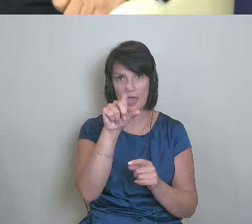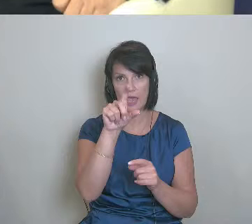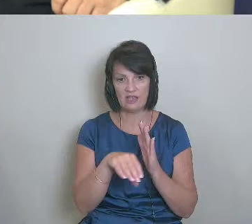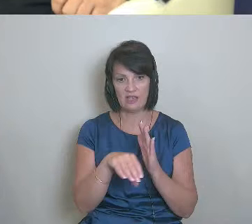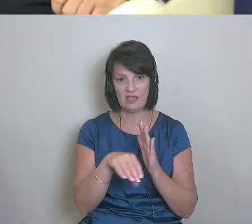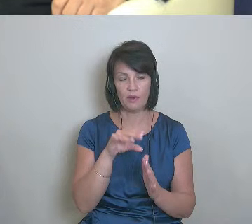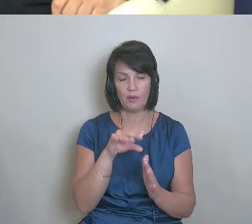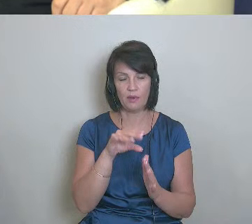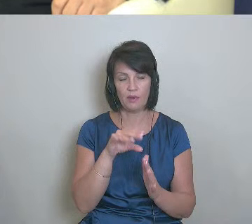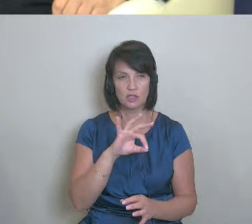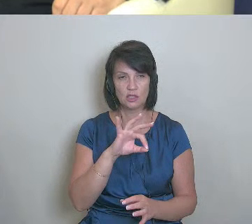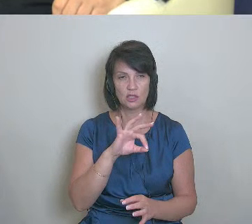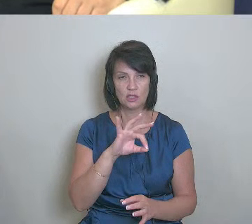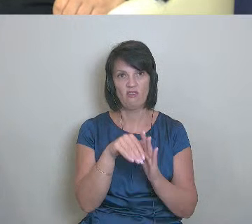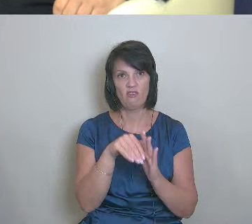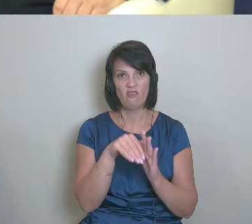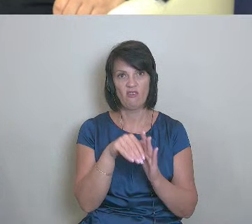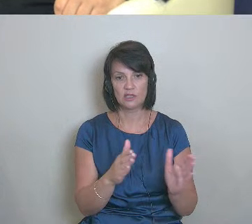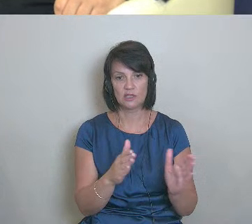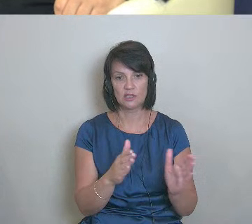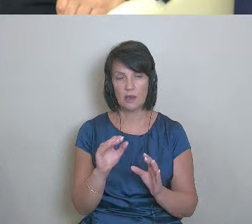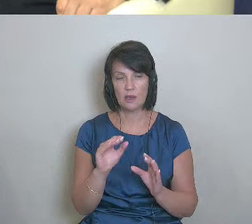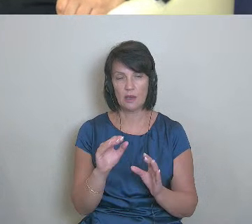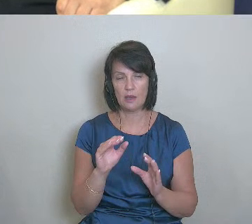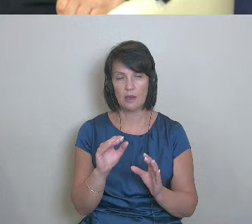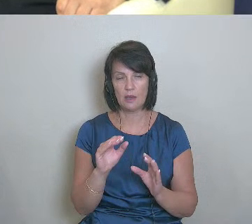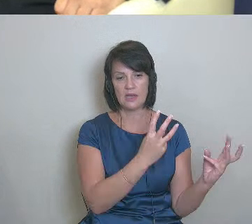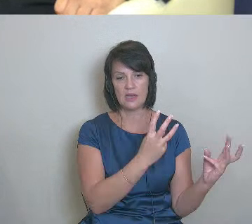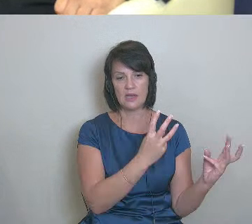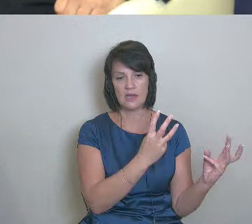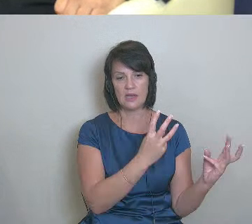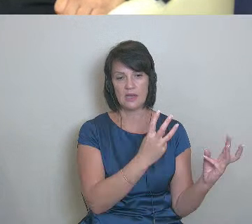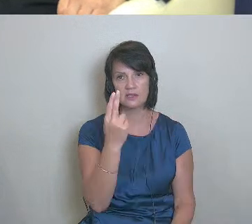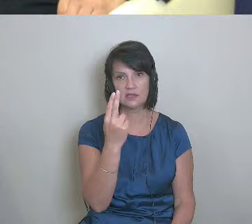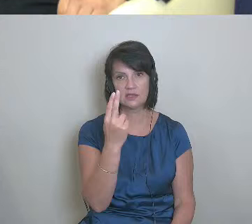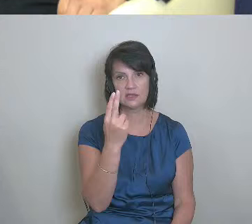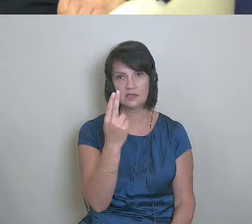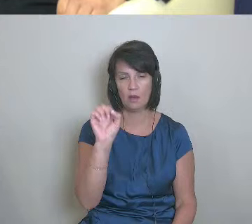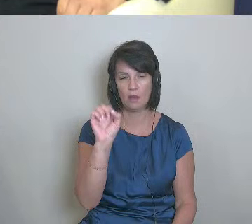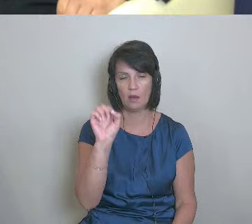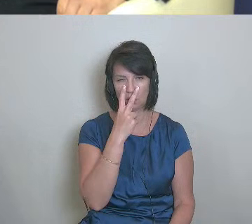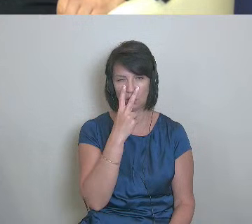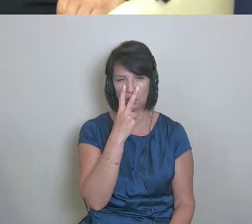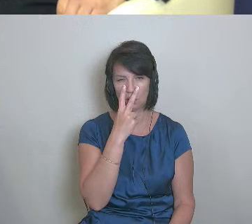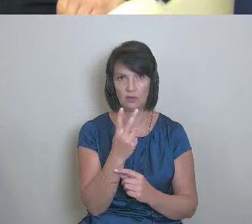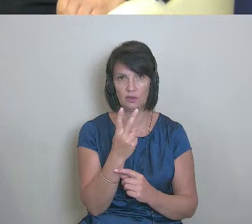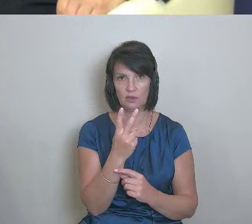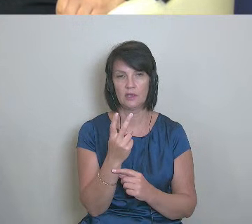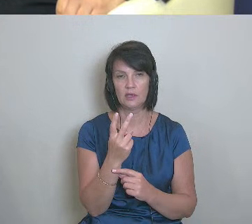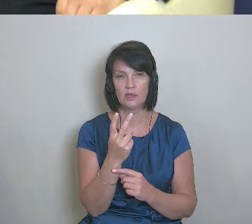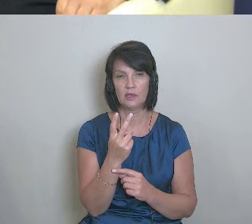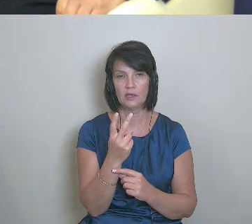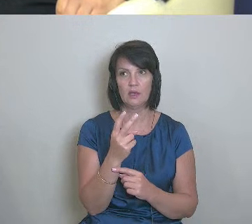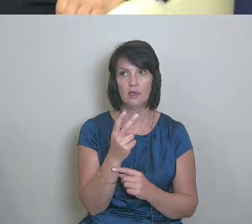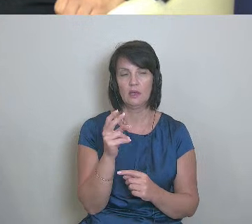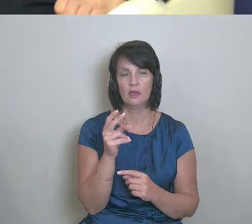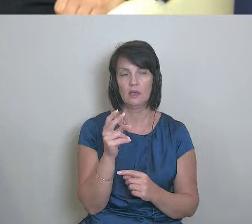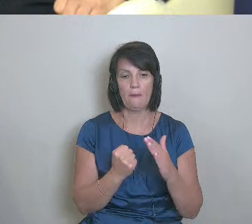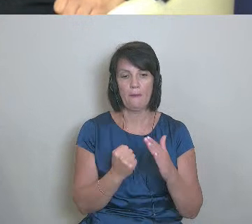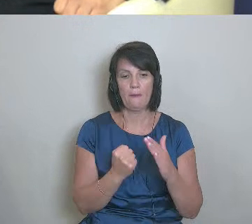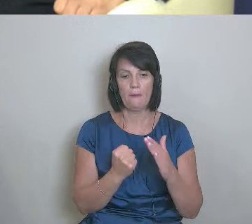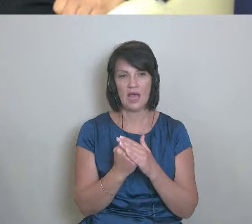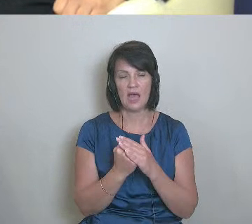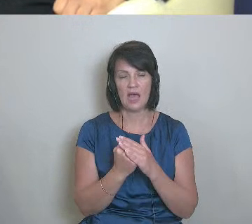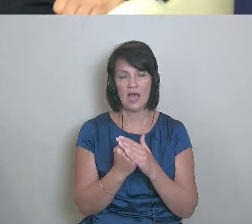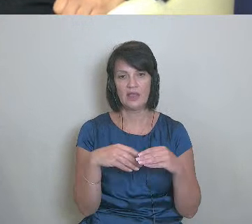of voters and application of the electoral system on the site of the CEC. You can find this